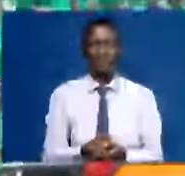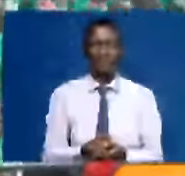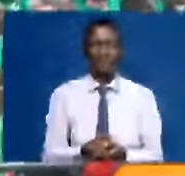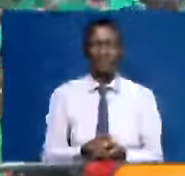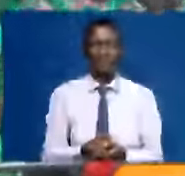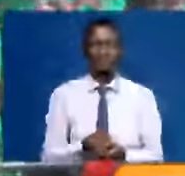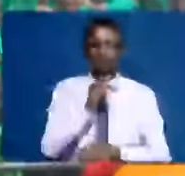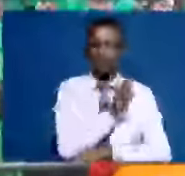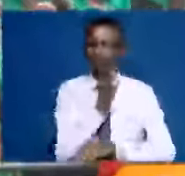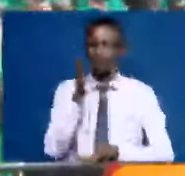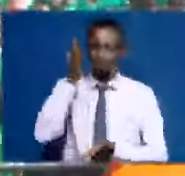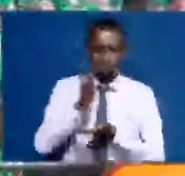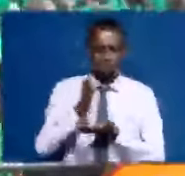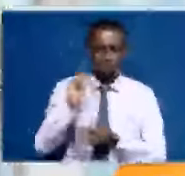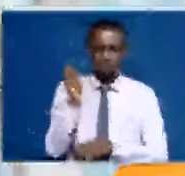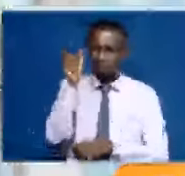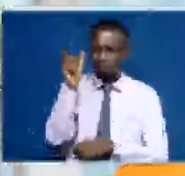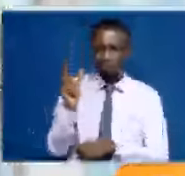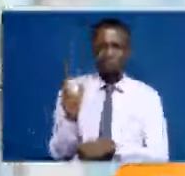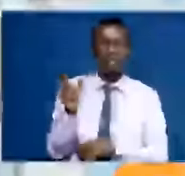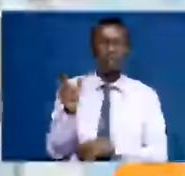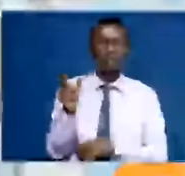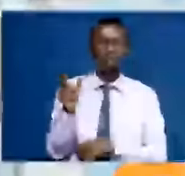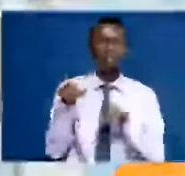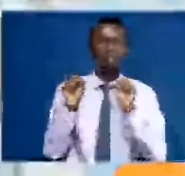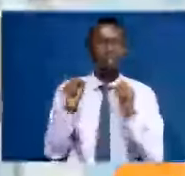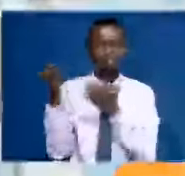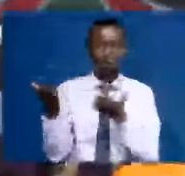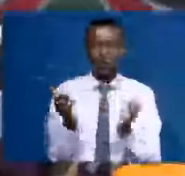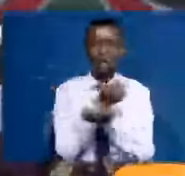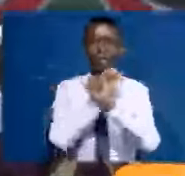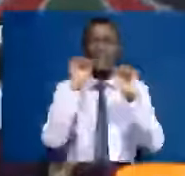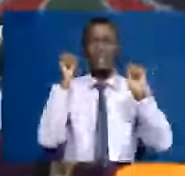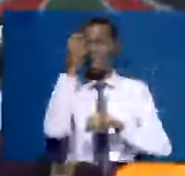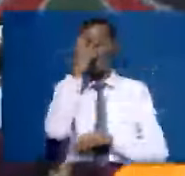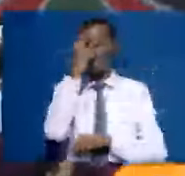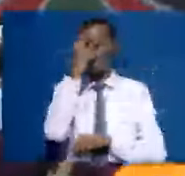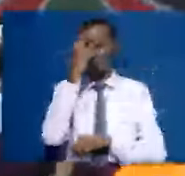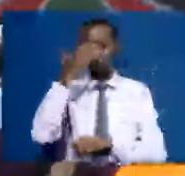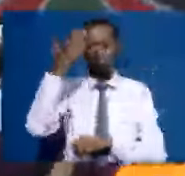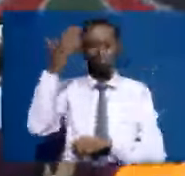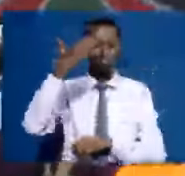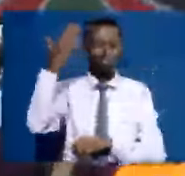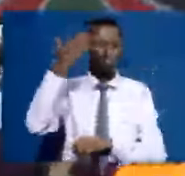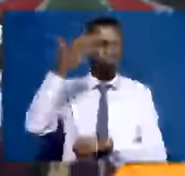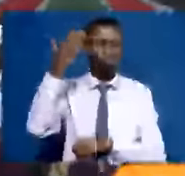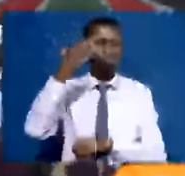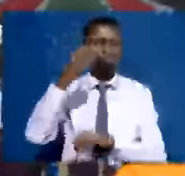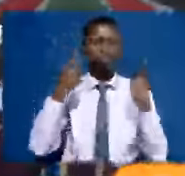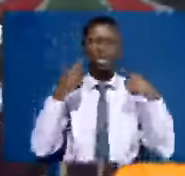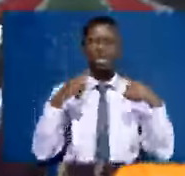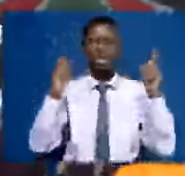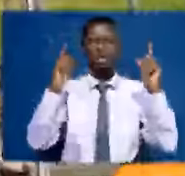Patriotic songs that rent the air paved the stage for President William Ruto to make an unprecedented step and announce that